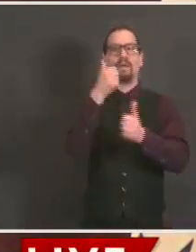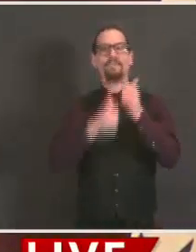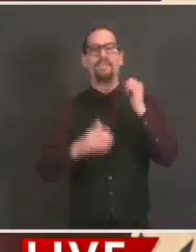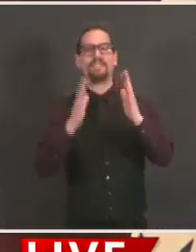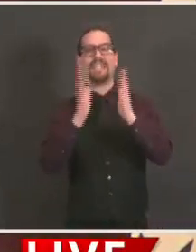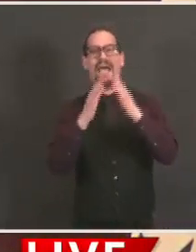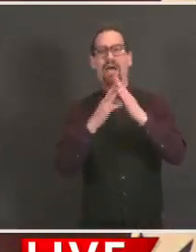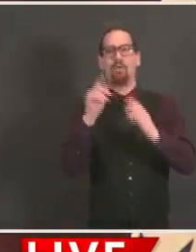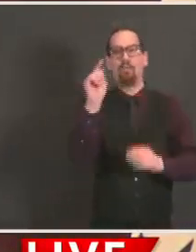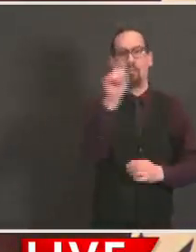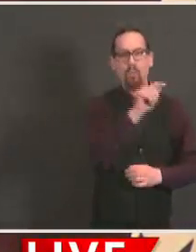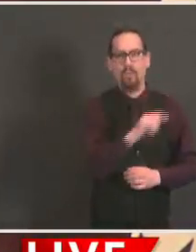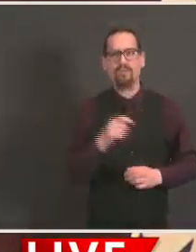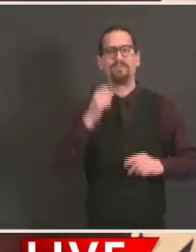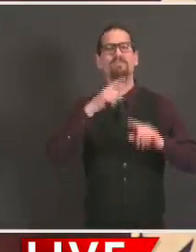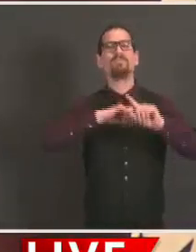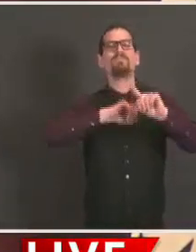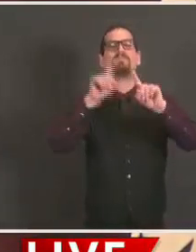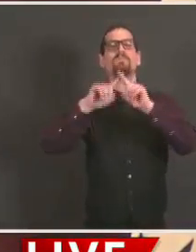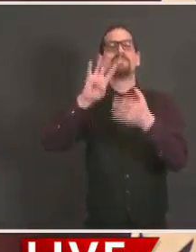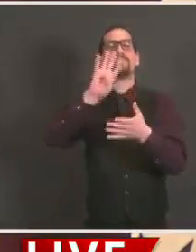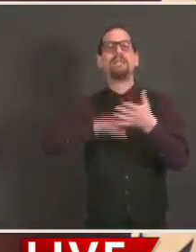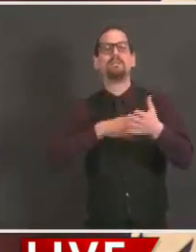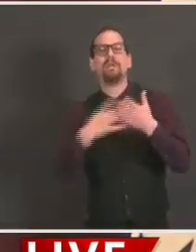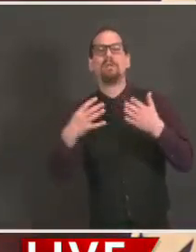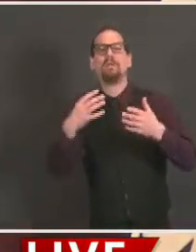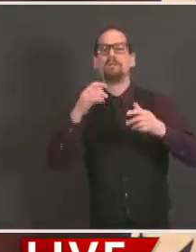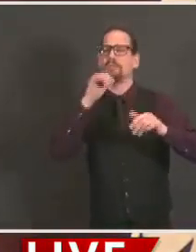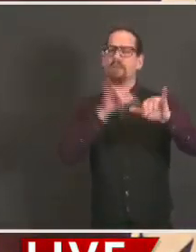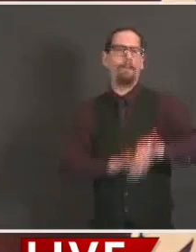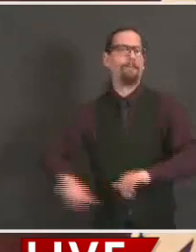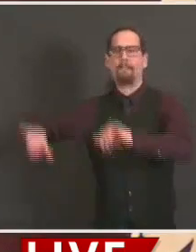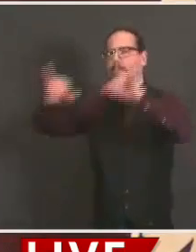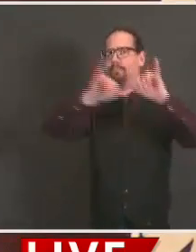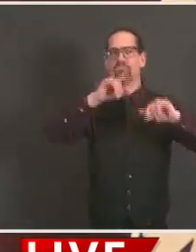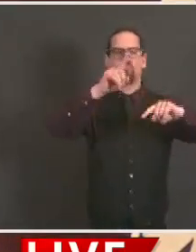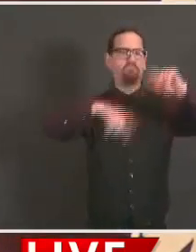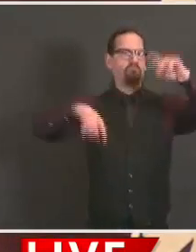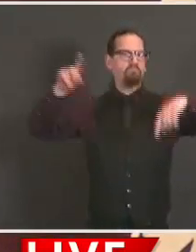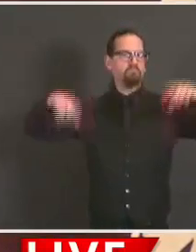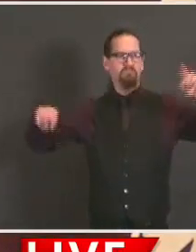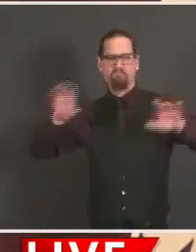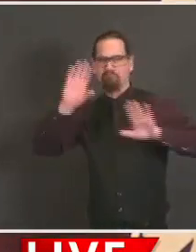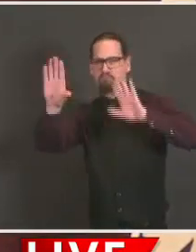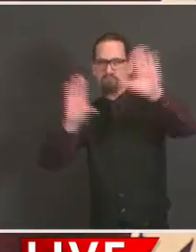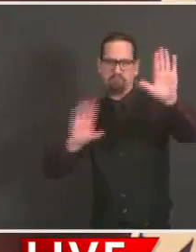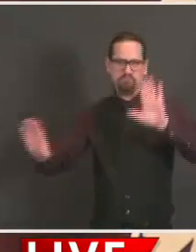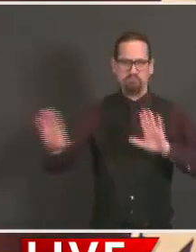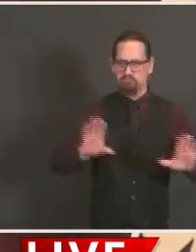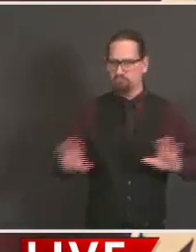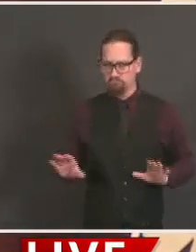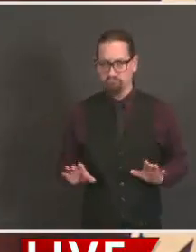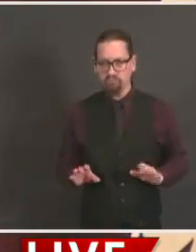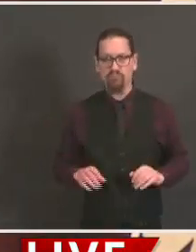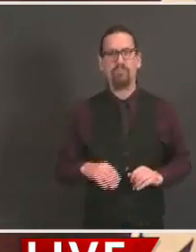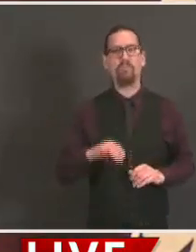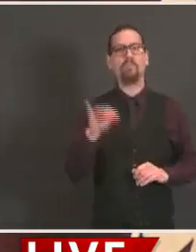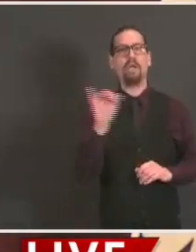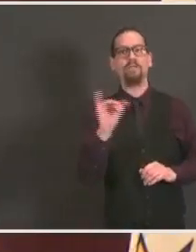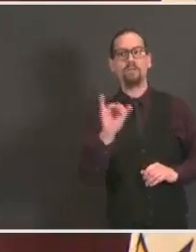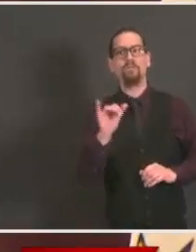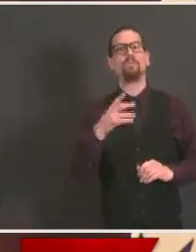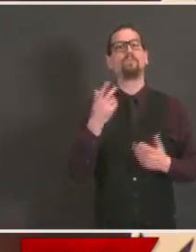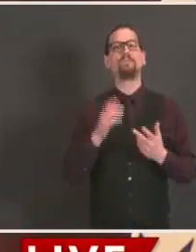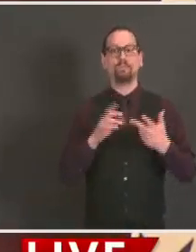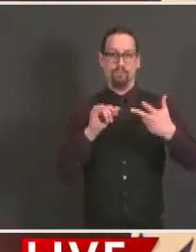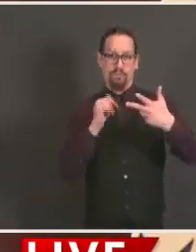One last note on where people will get vaccinated. We are working on plans now with home care agencies